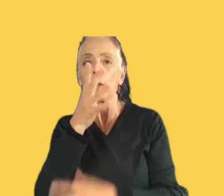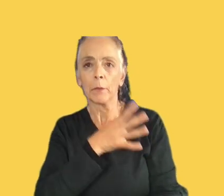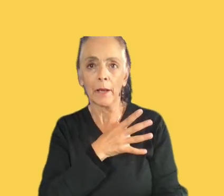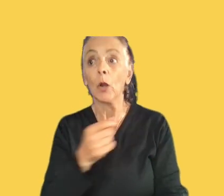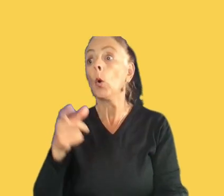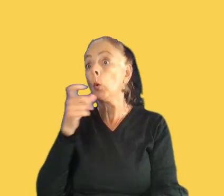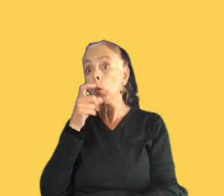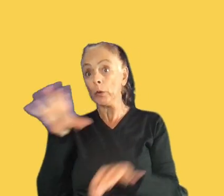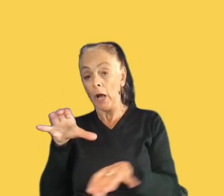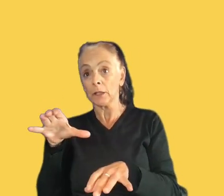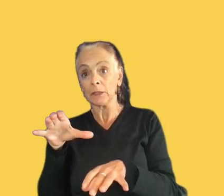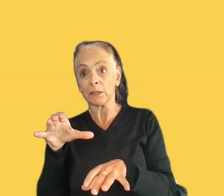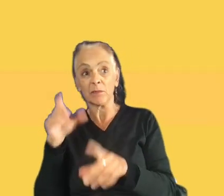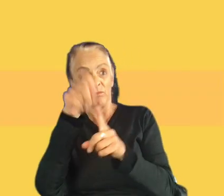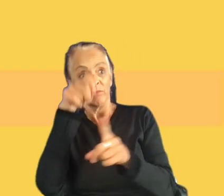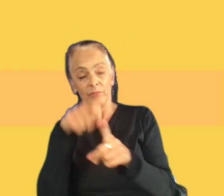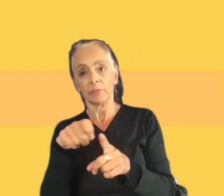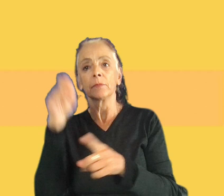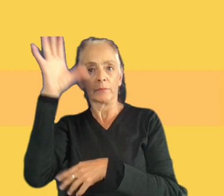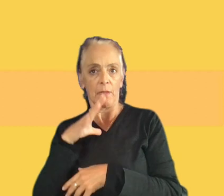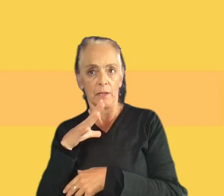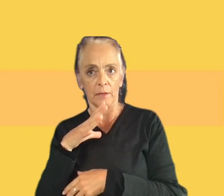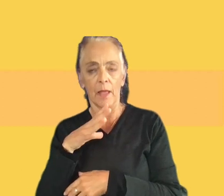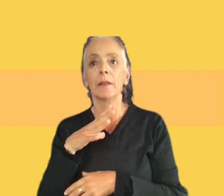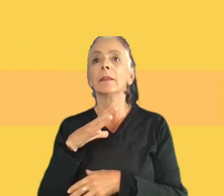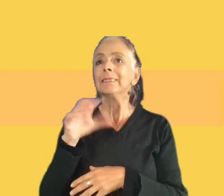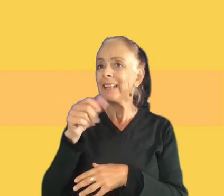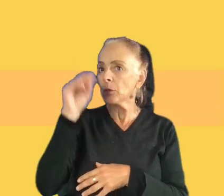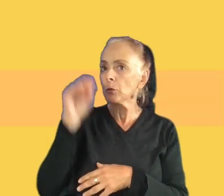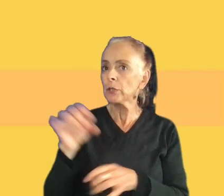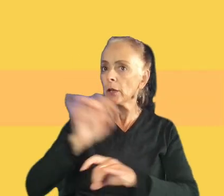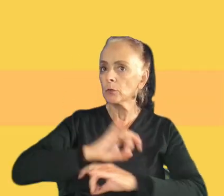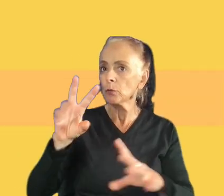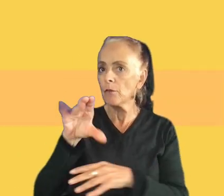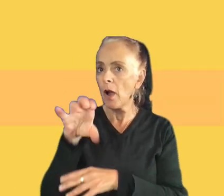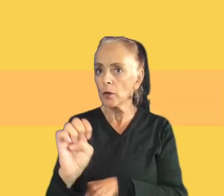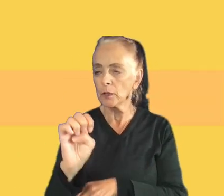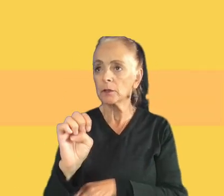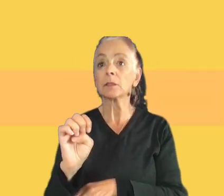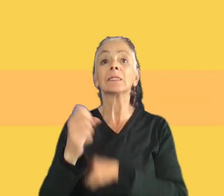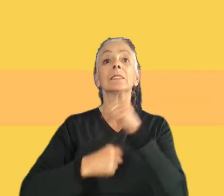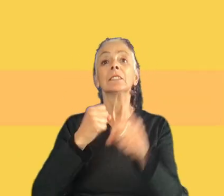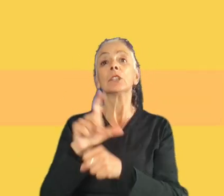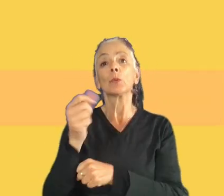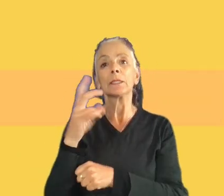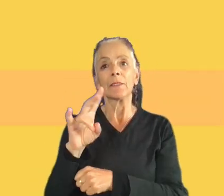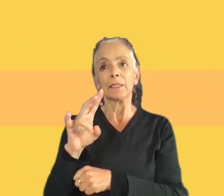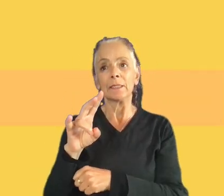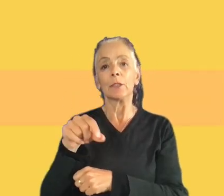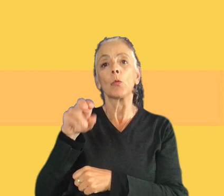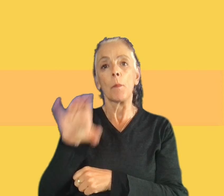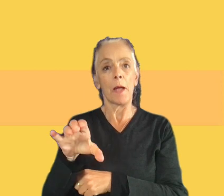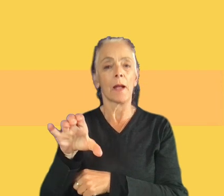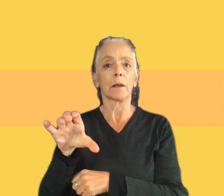men. And 10% of cases are of extreme violence. In 2017, there was a shooting in a mosque in Quebec City,